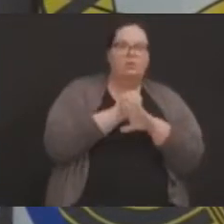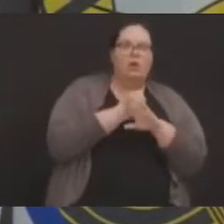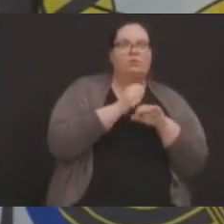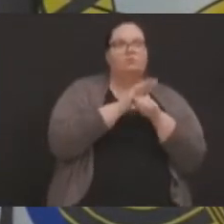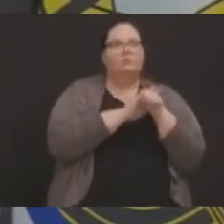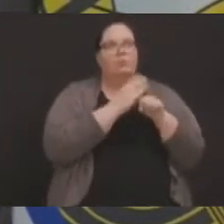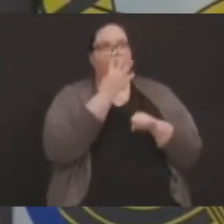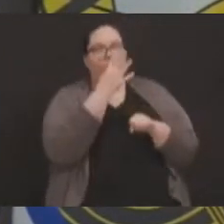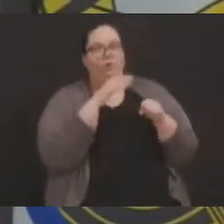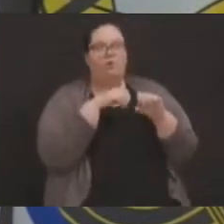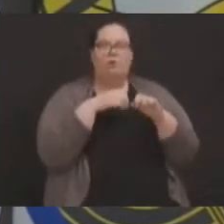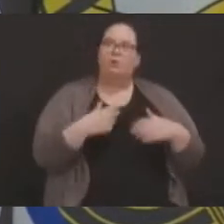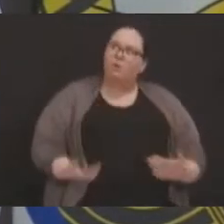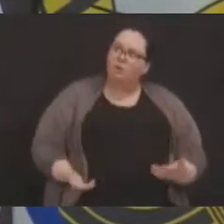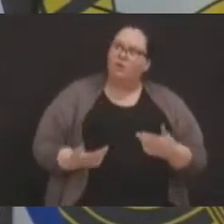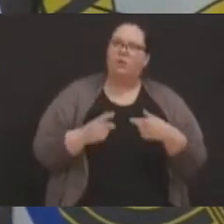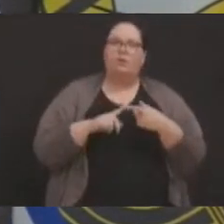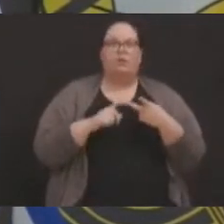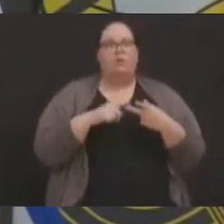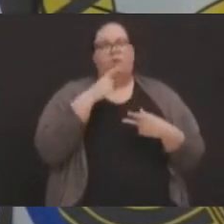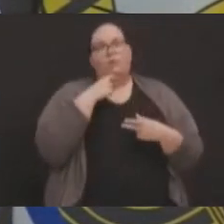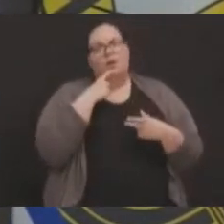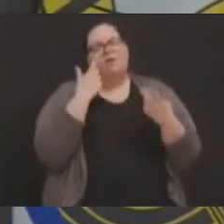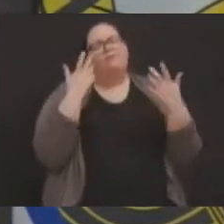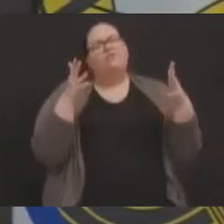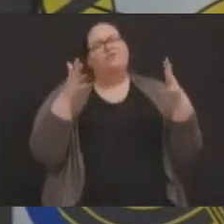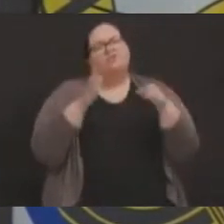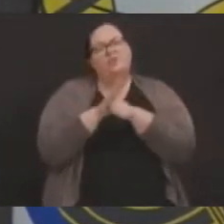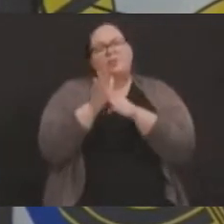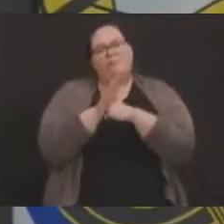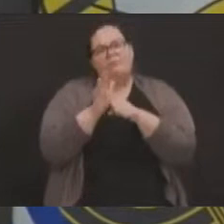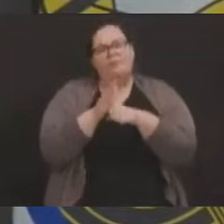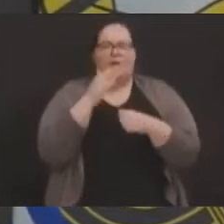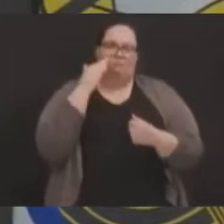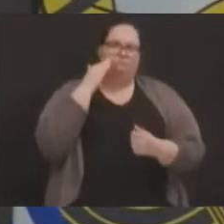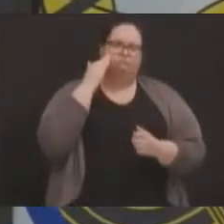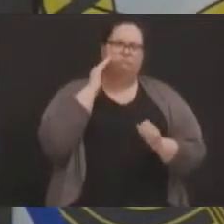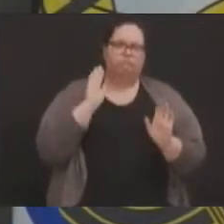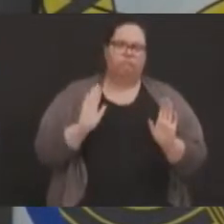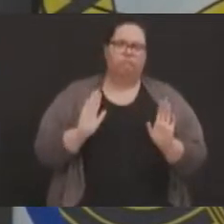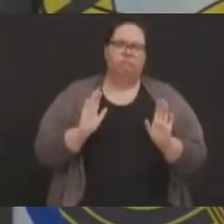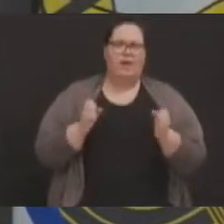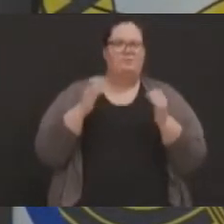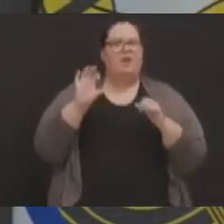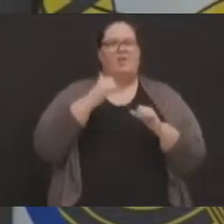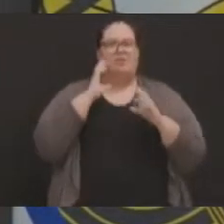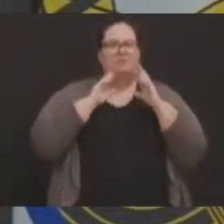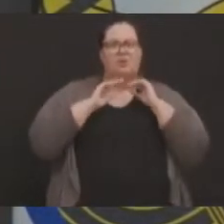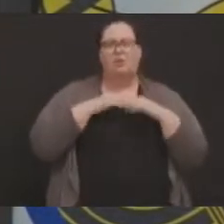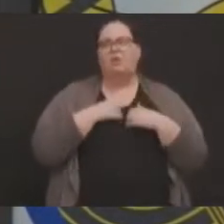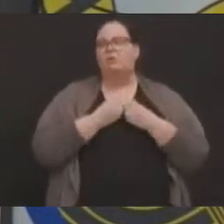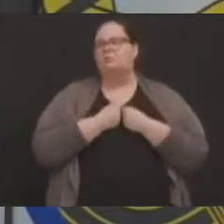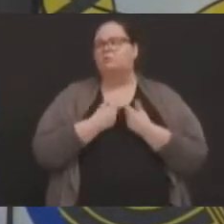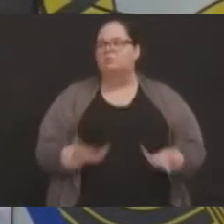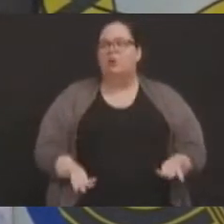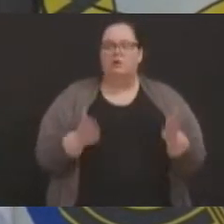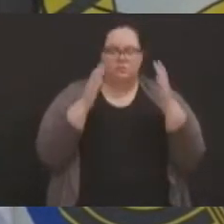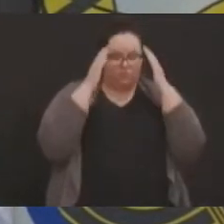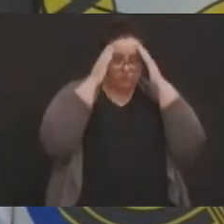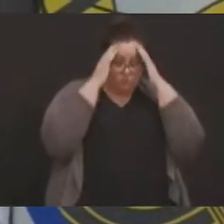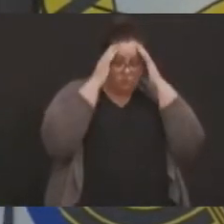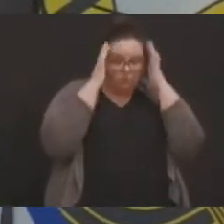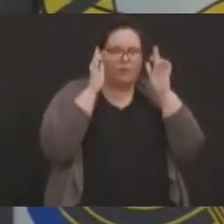in New Brunswick. But I have to say that our efforts have been successful up until now. And it depends what you define